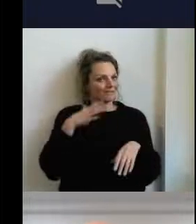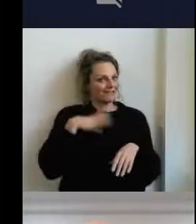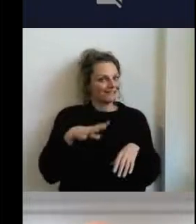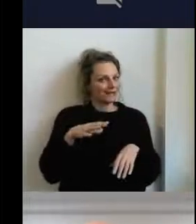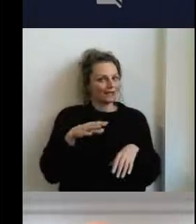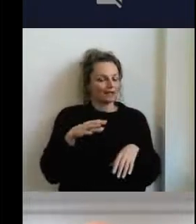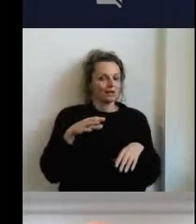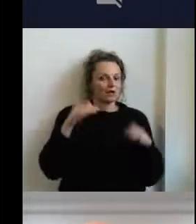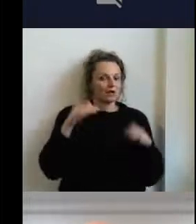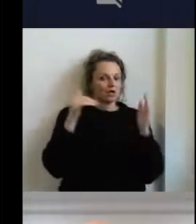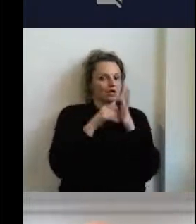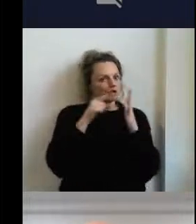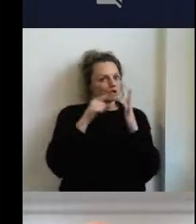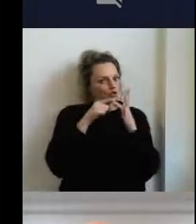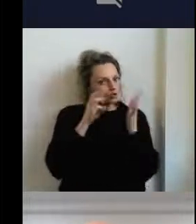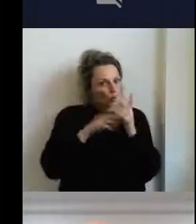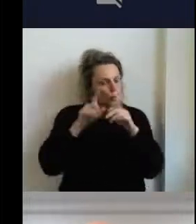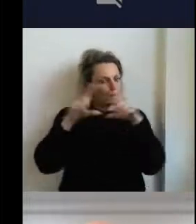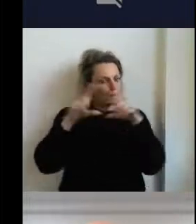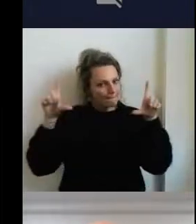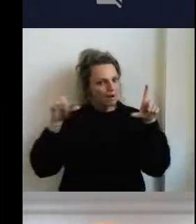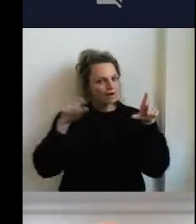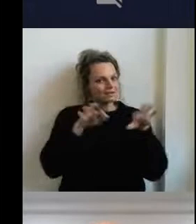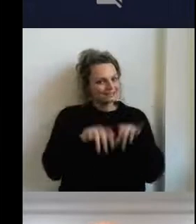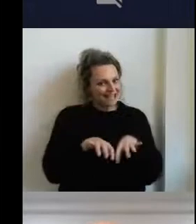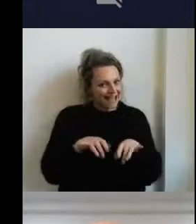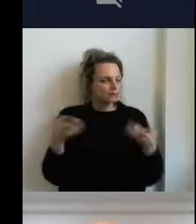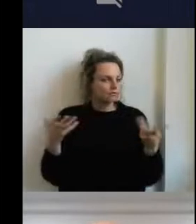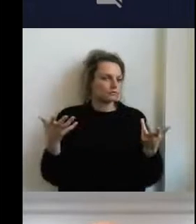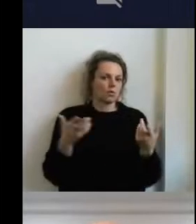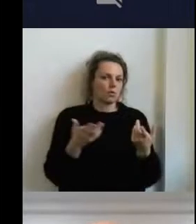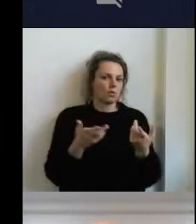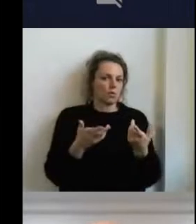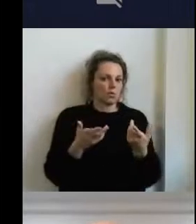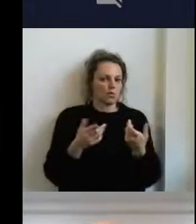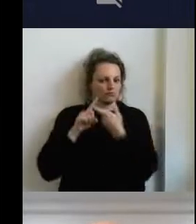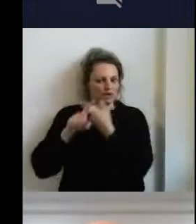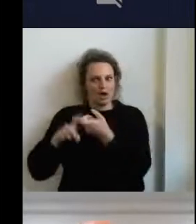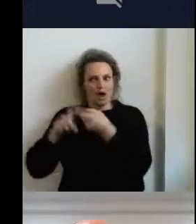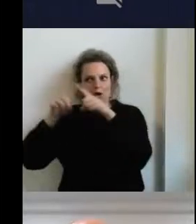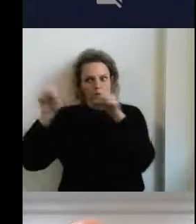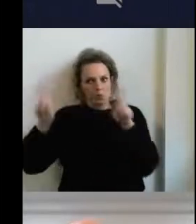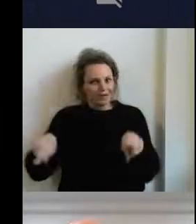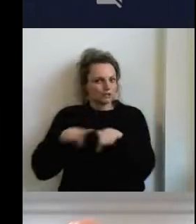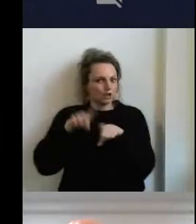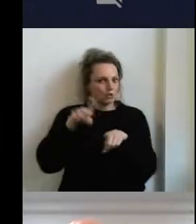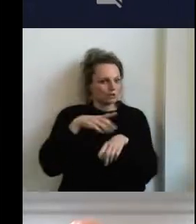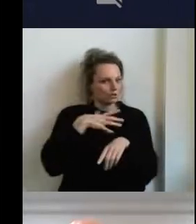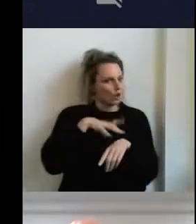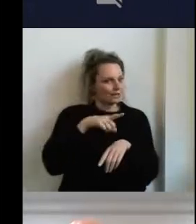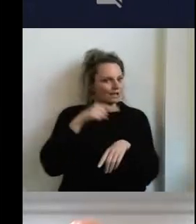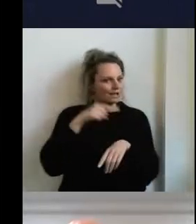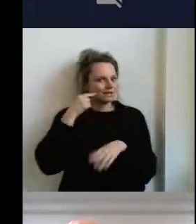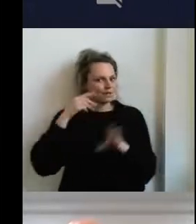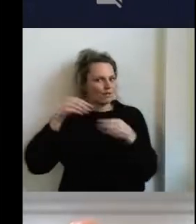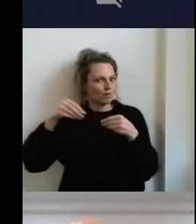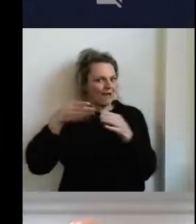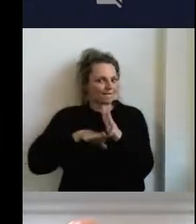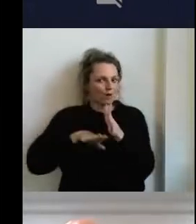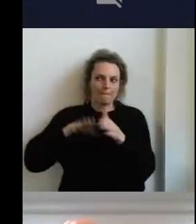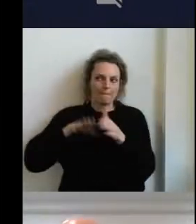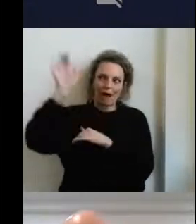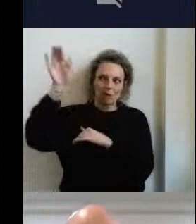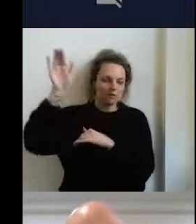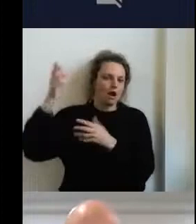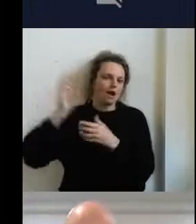could use Windows out the box without relying on a third-party software? Because I'm a screen reader user software and I